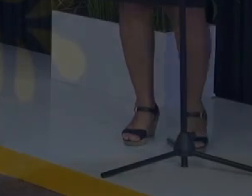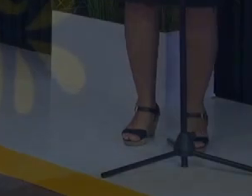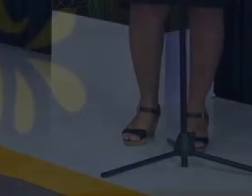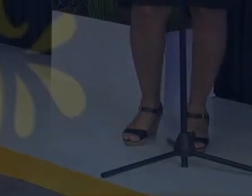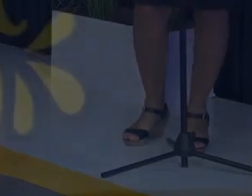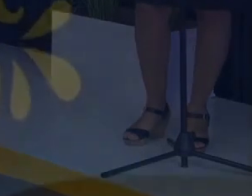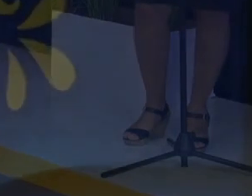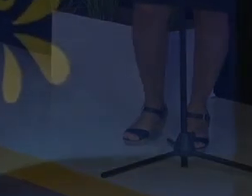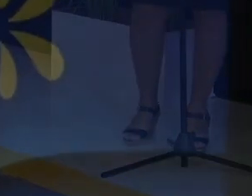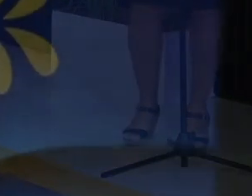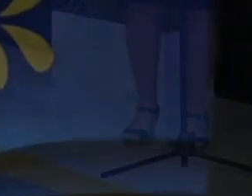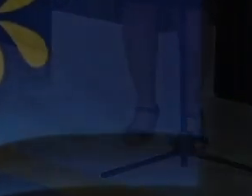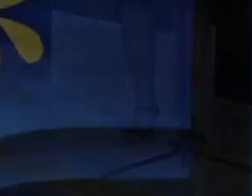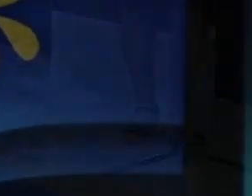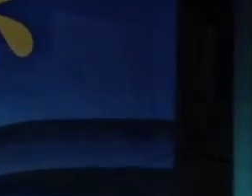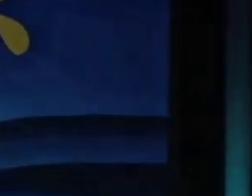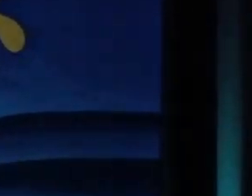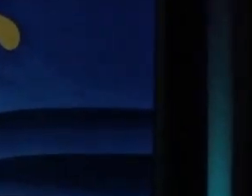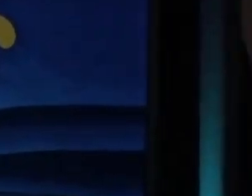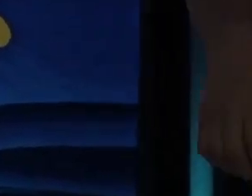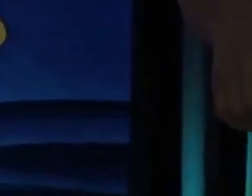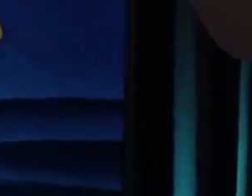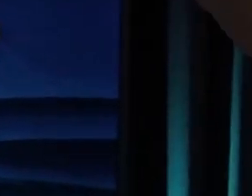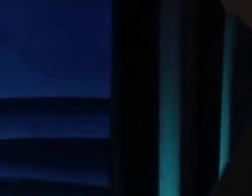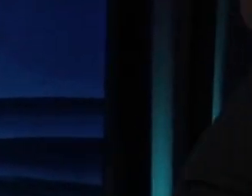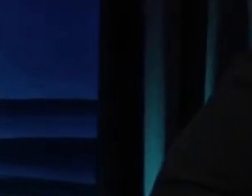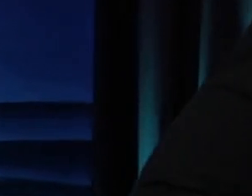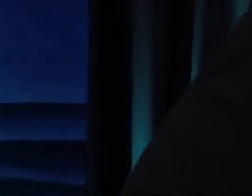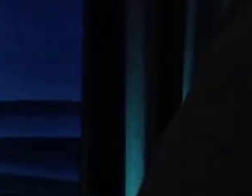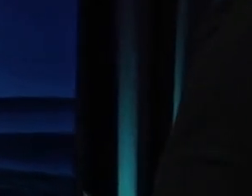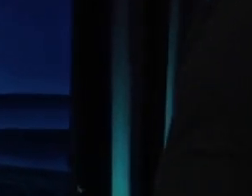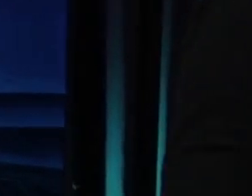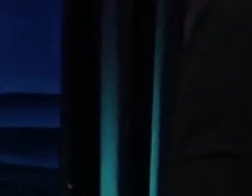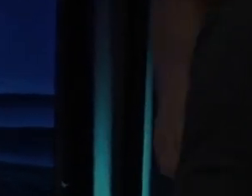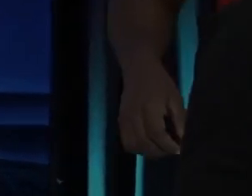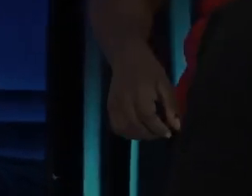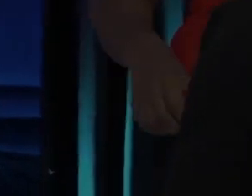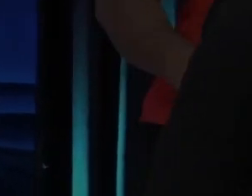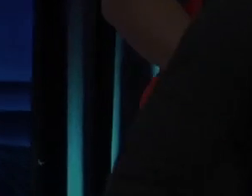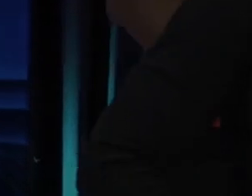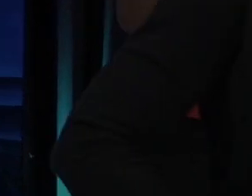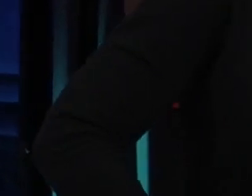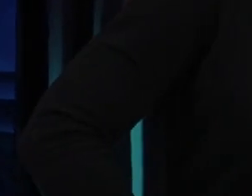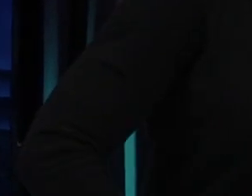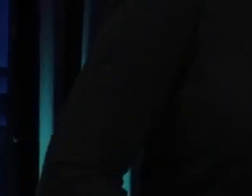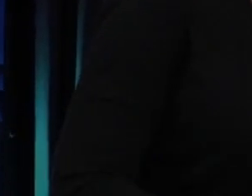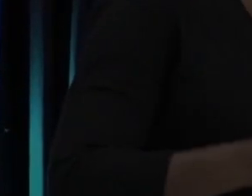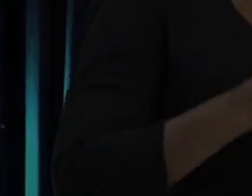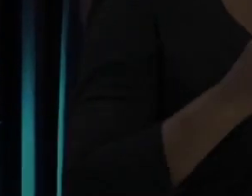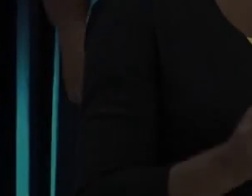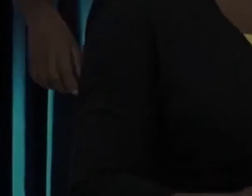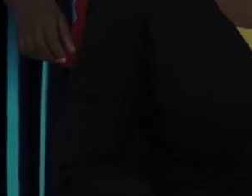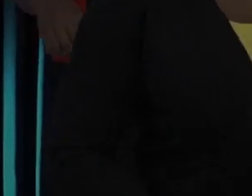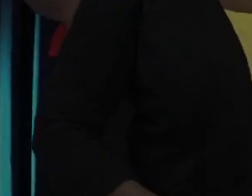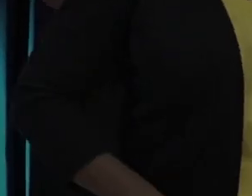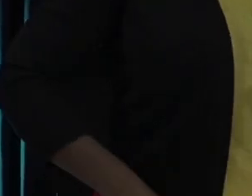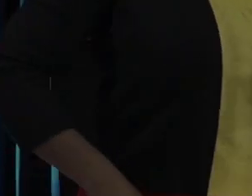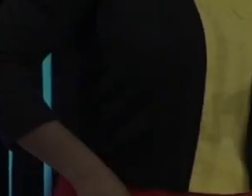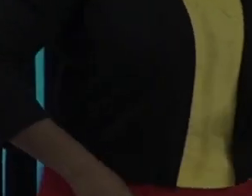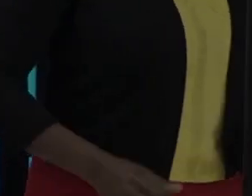I follow Jesus. I follow Jesus. I follow Jesus. I follow